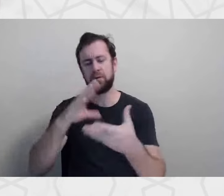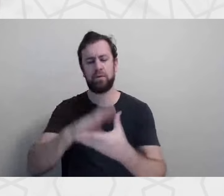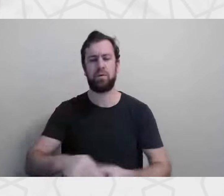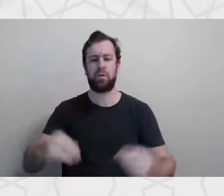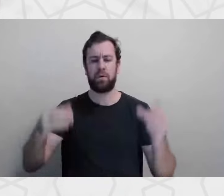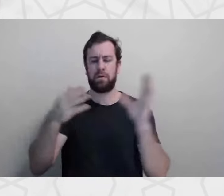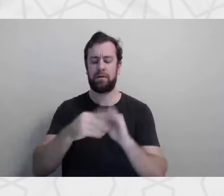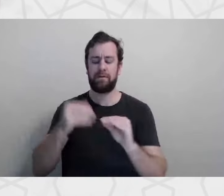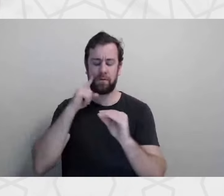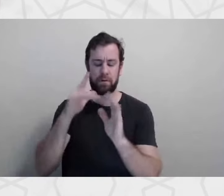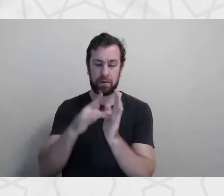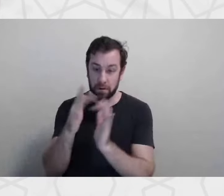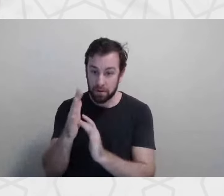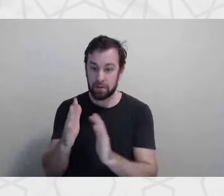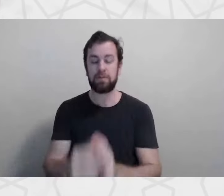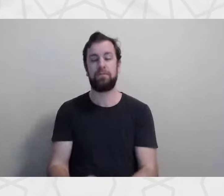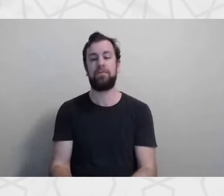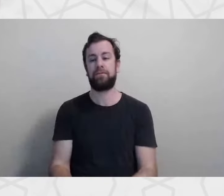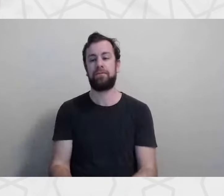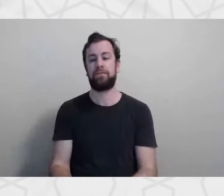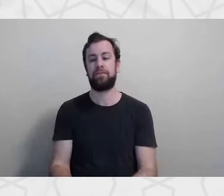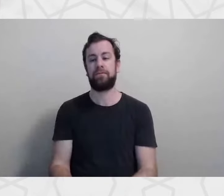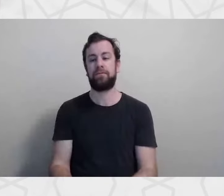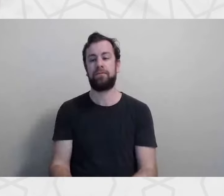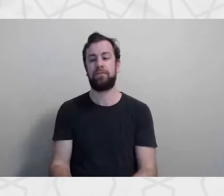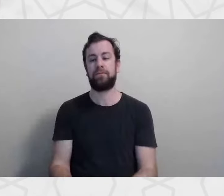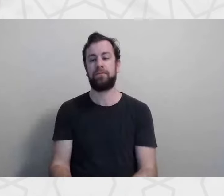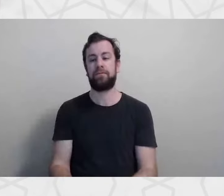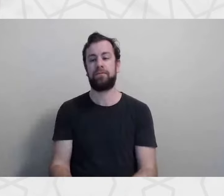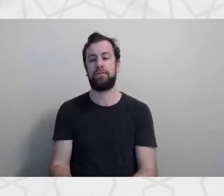salam. He has given us the